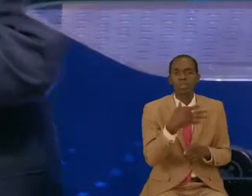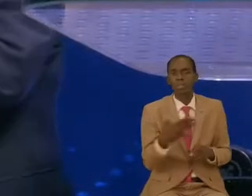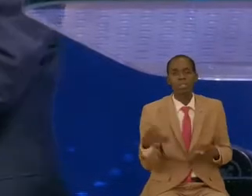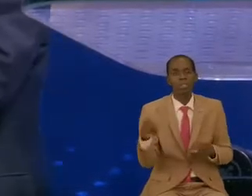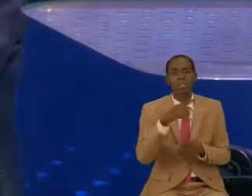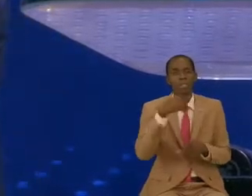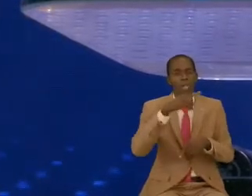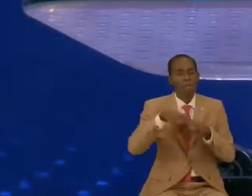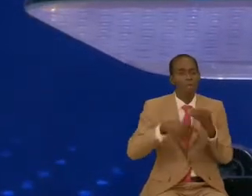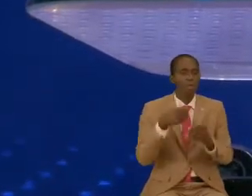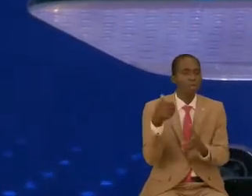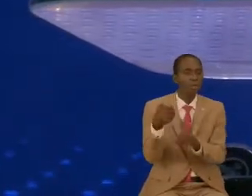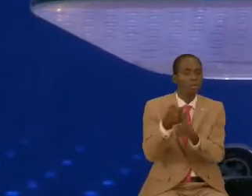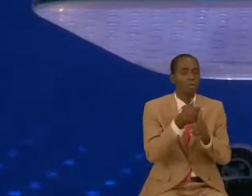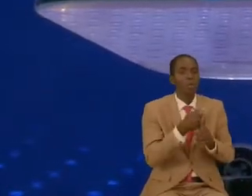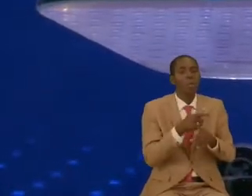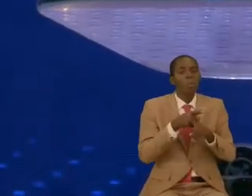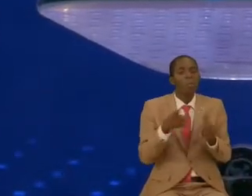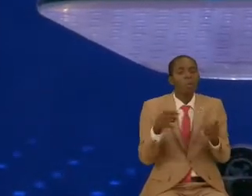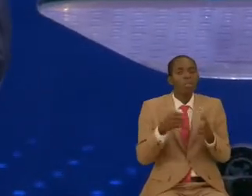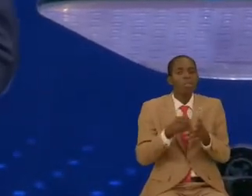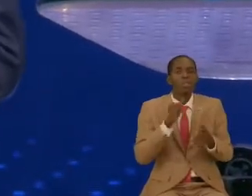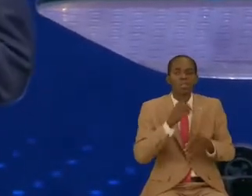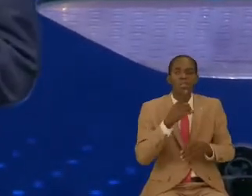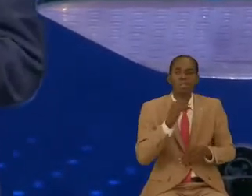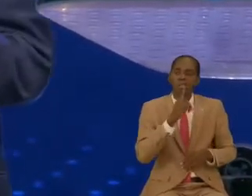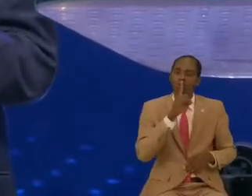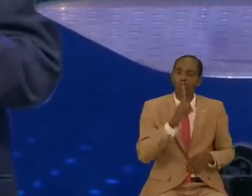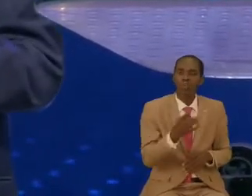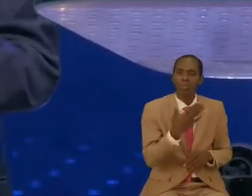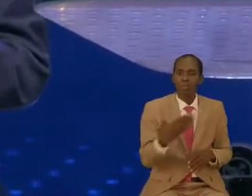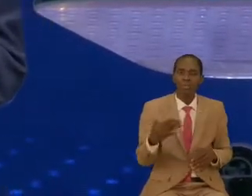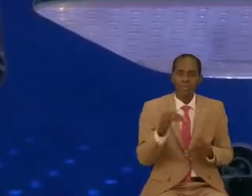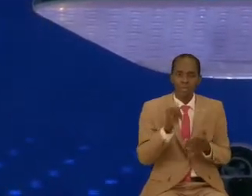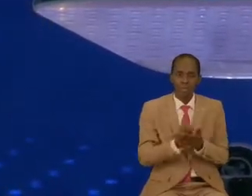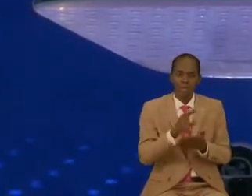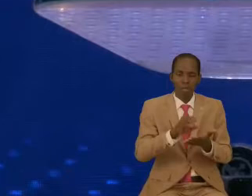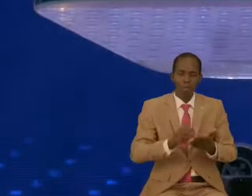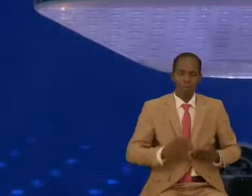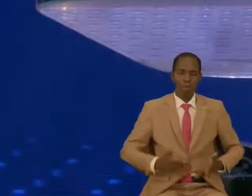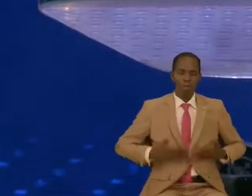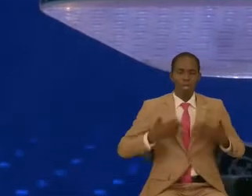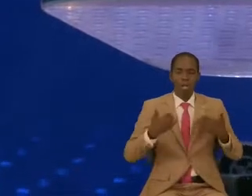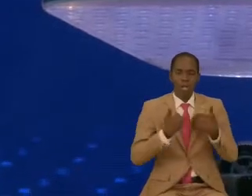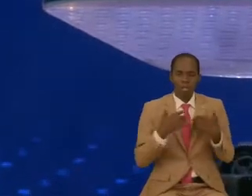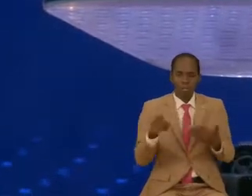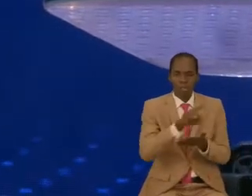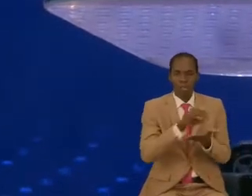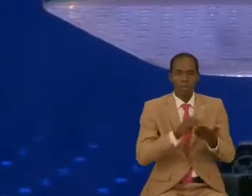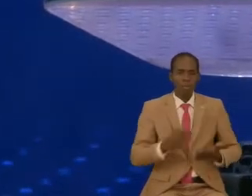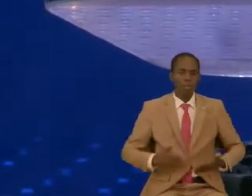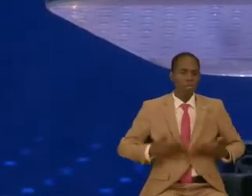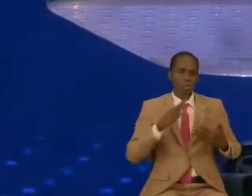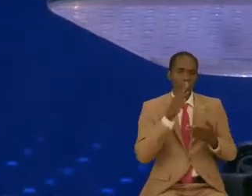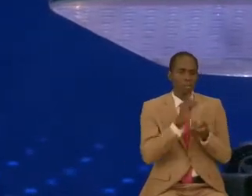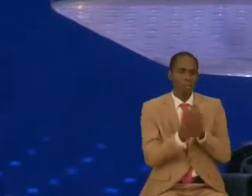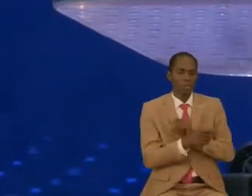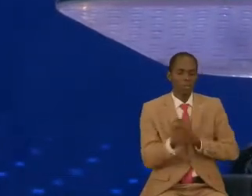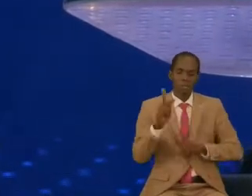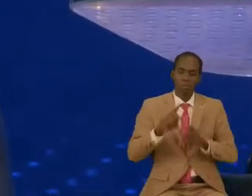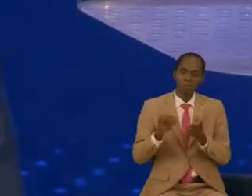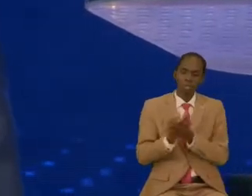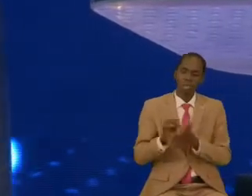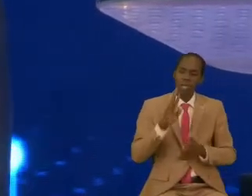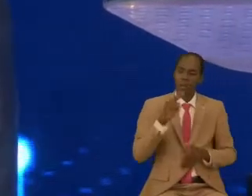about themselves. It's the real thing. Their own lives, have their lives been changed? And the people they are preaching